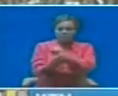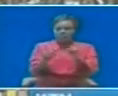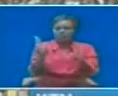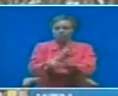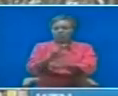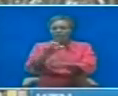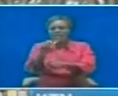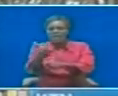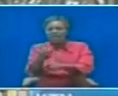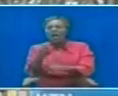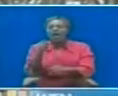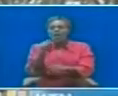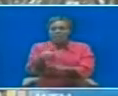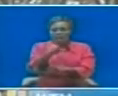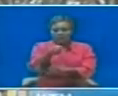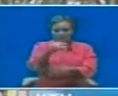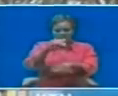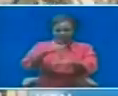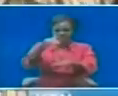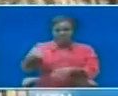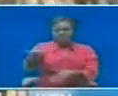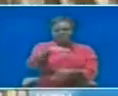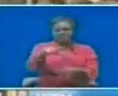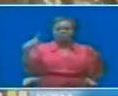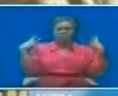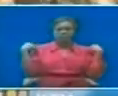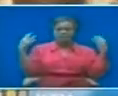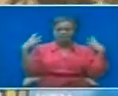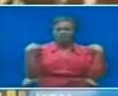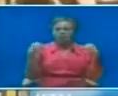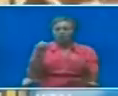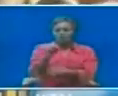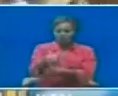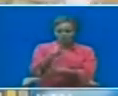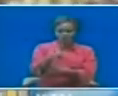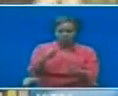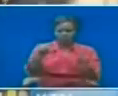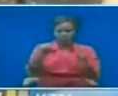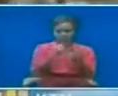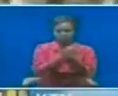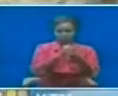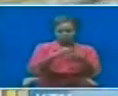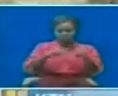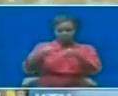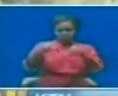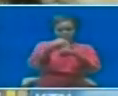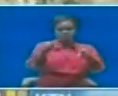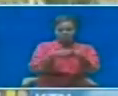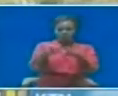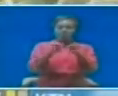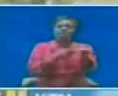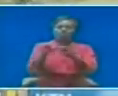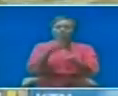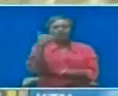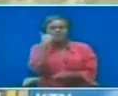short season crops in affected areas, practice crop diversification and crop rotation as a measure to contain